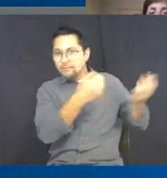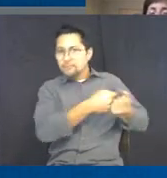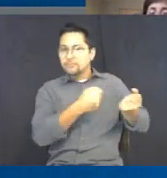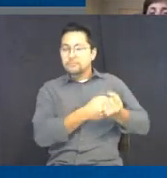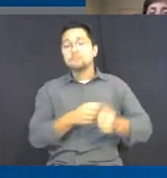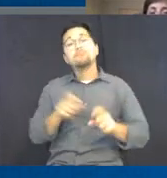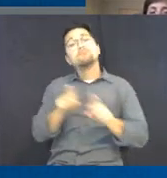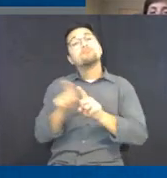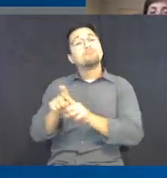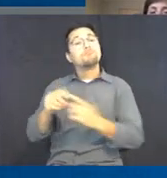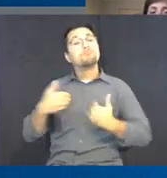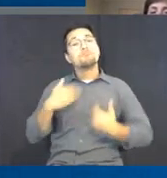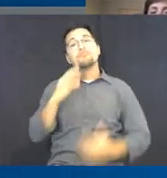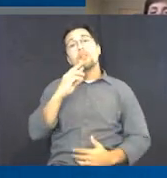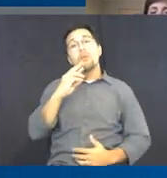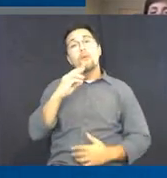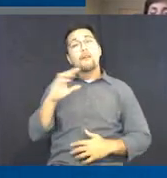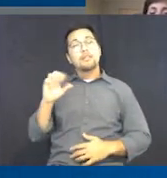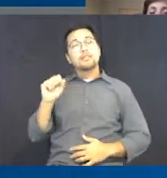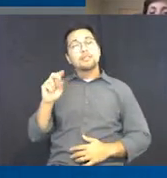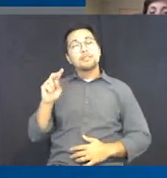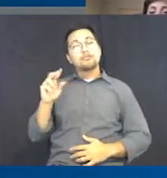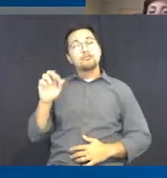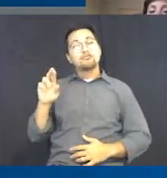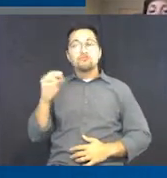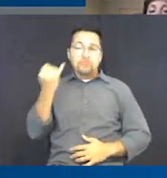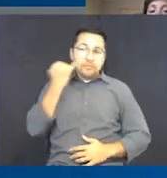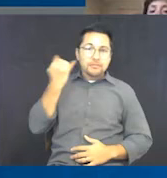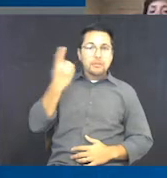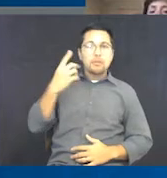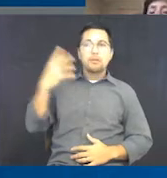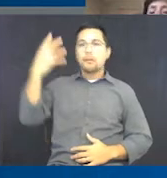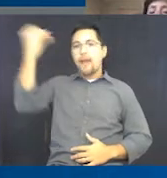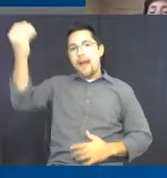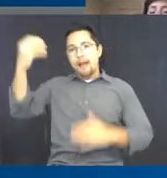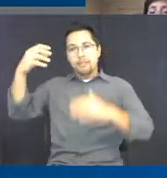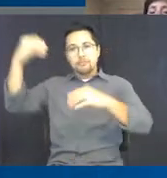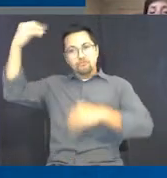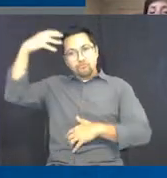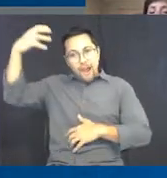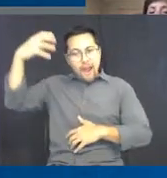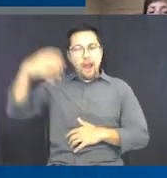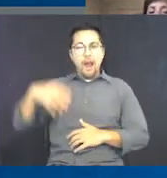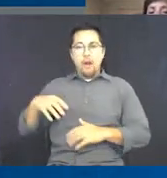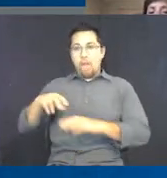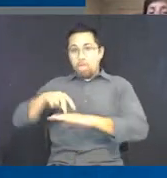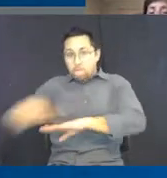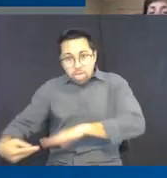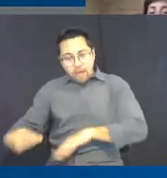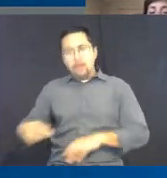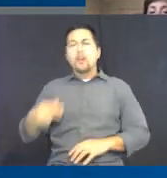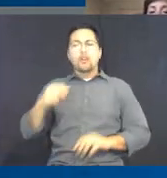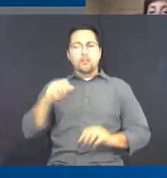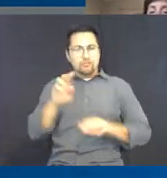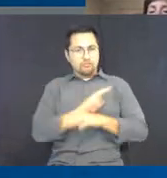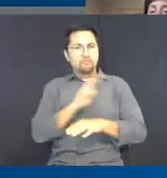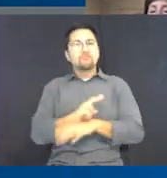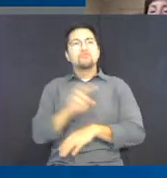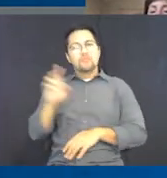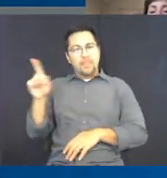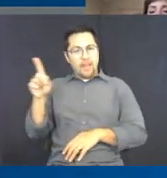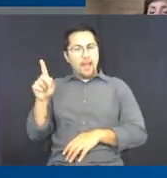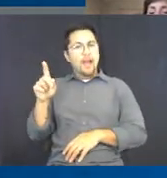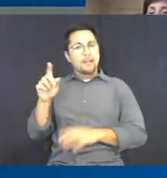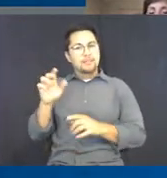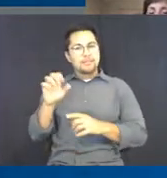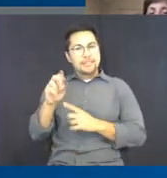different sensors that can work with the Firefly system. Other standalone technology solutions that can provide support would